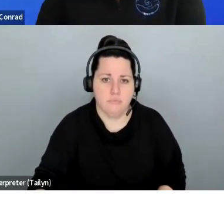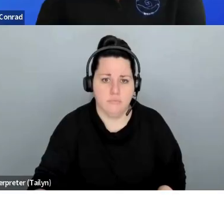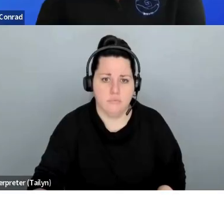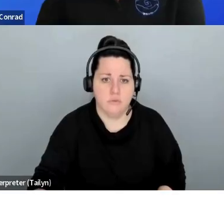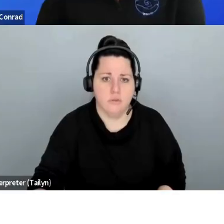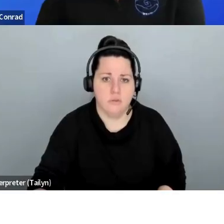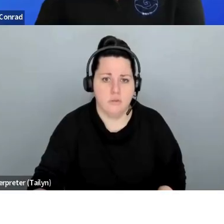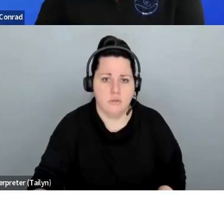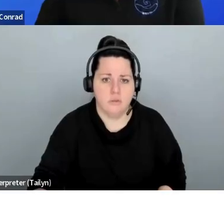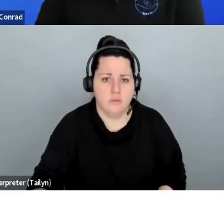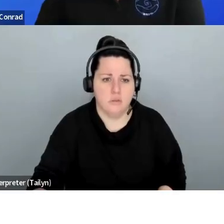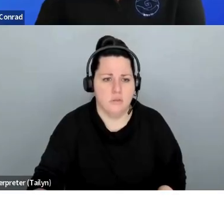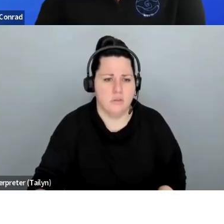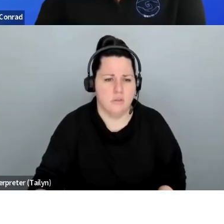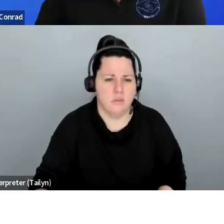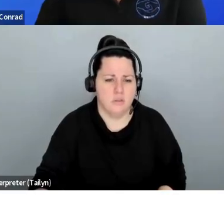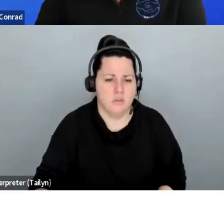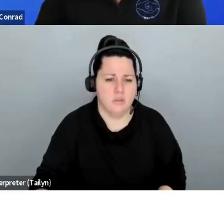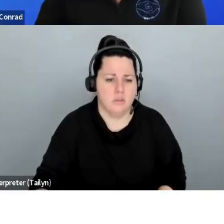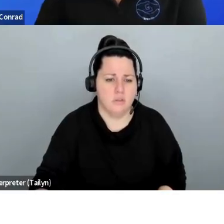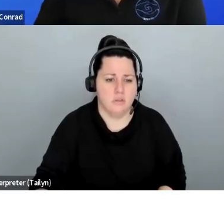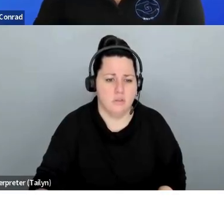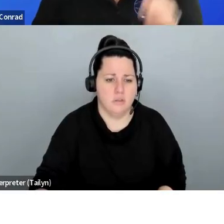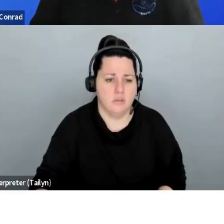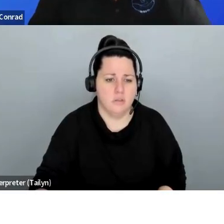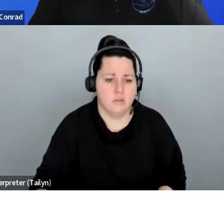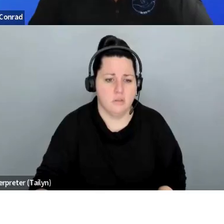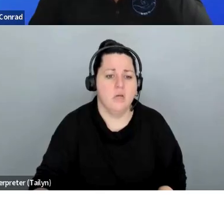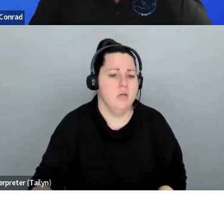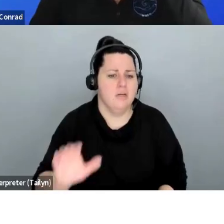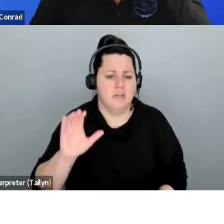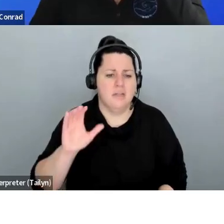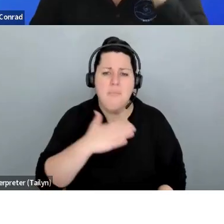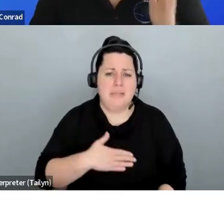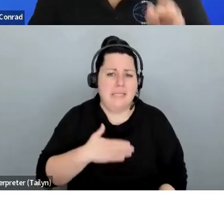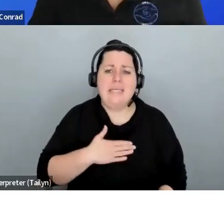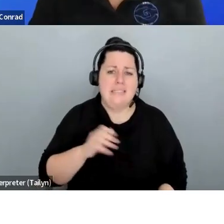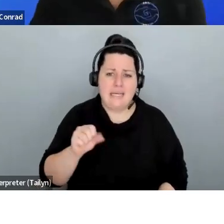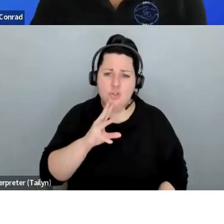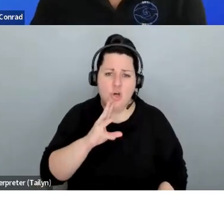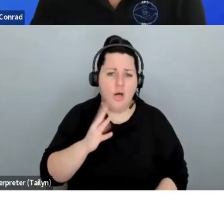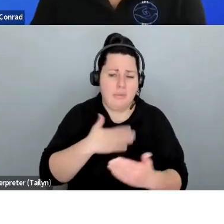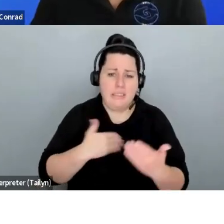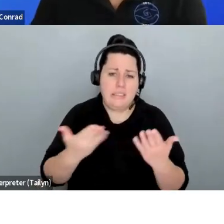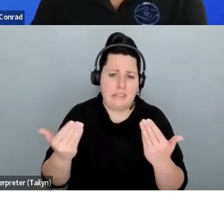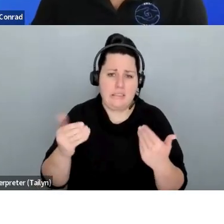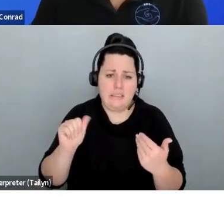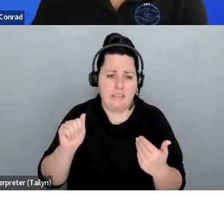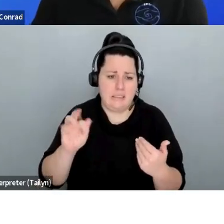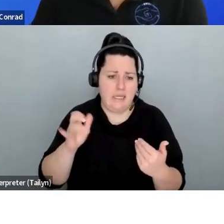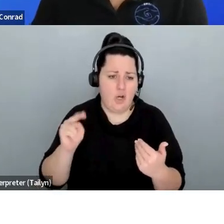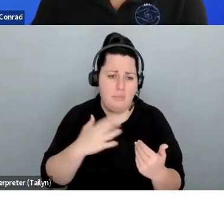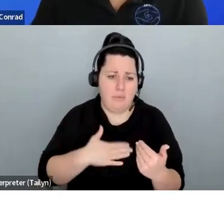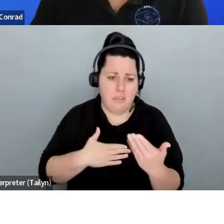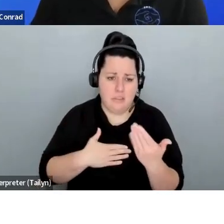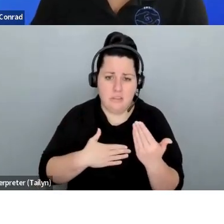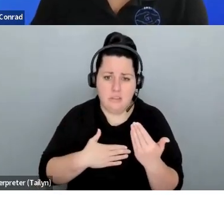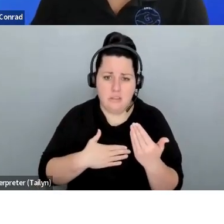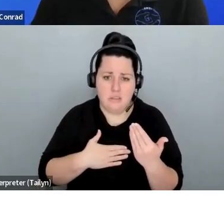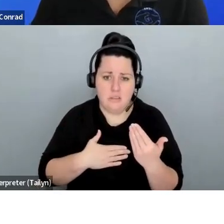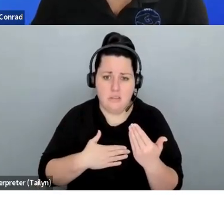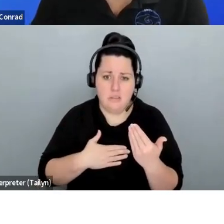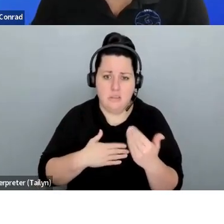automatically mean, or he wants to know if he can just, yeah, Erin. Yes, talk. Sorry. Yes. Erin,